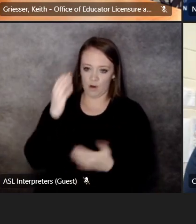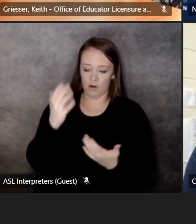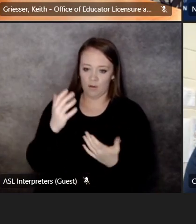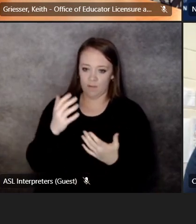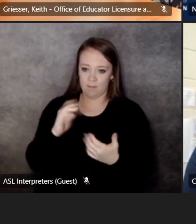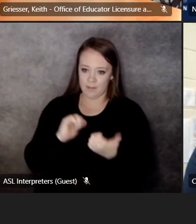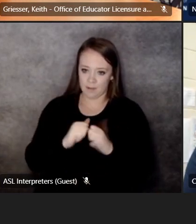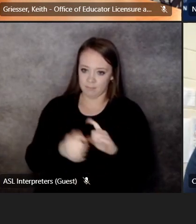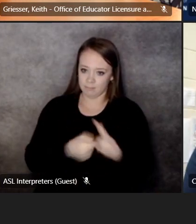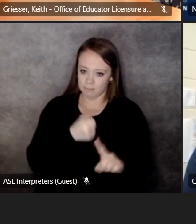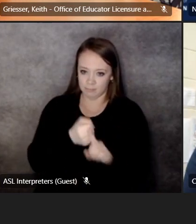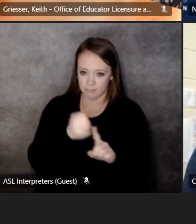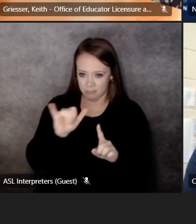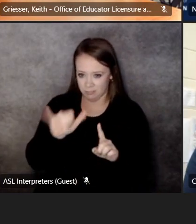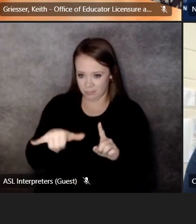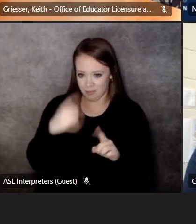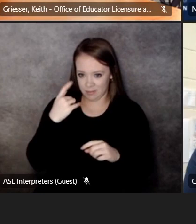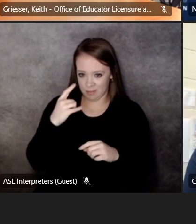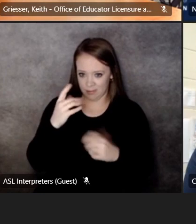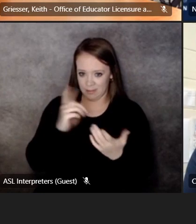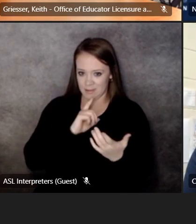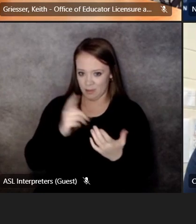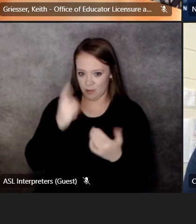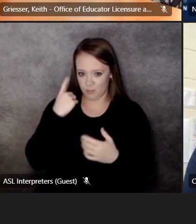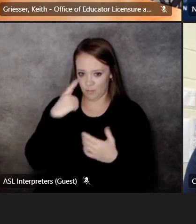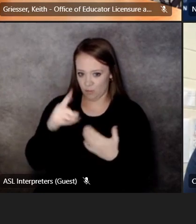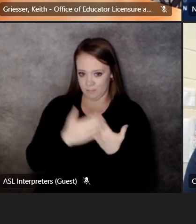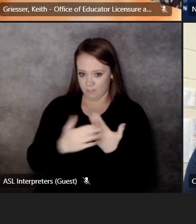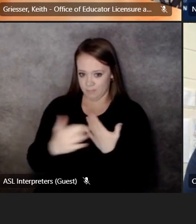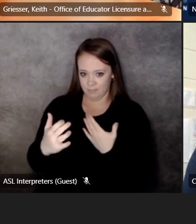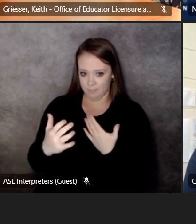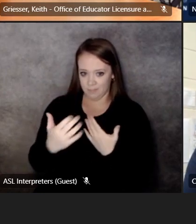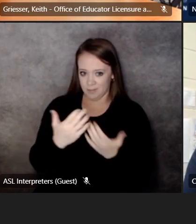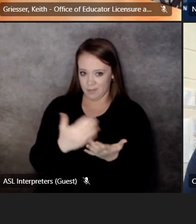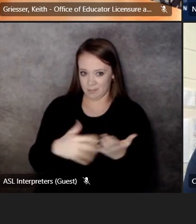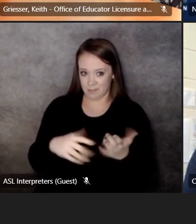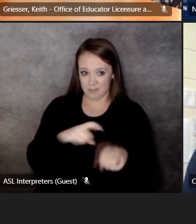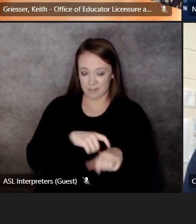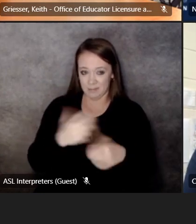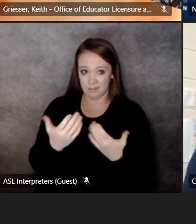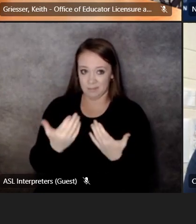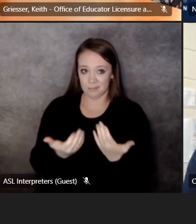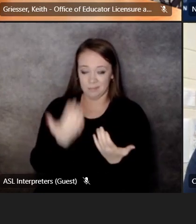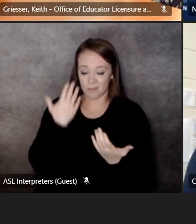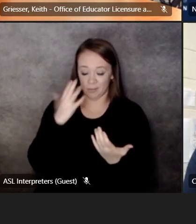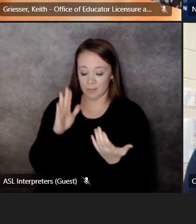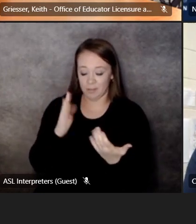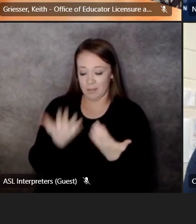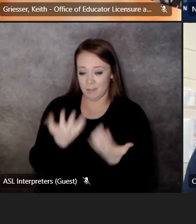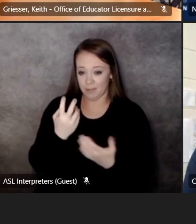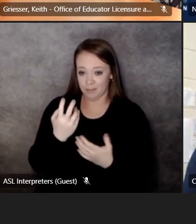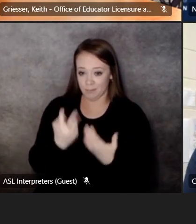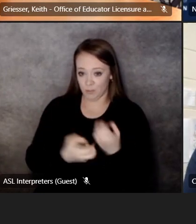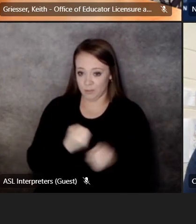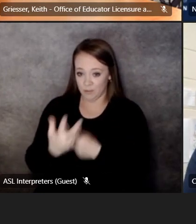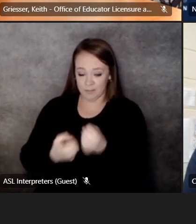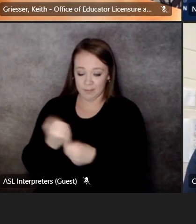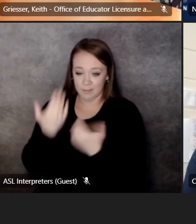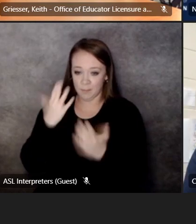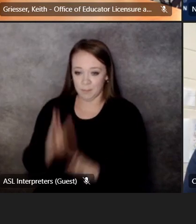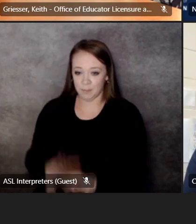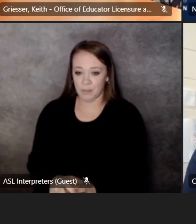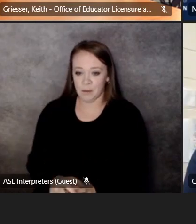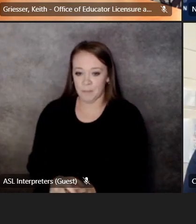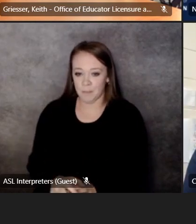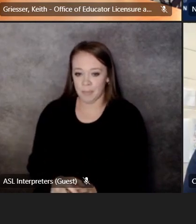stay focused on this for some period of time forward, probably for a period of a couple of years going forward, to fully